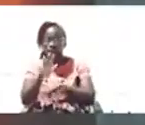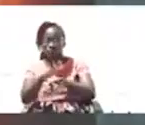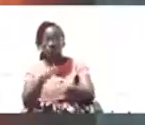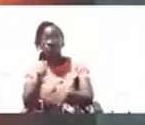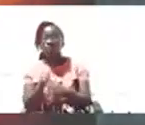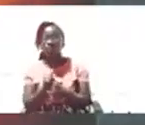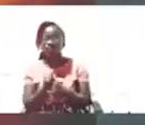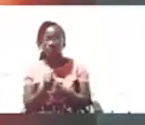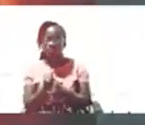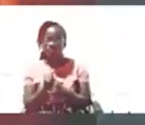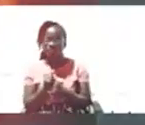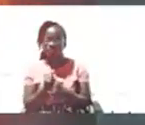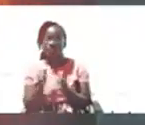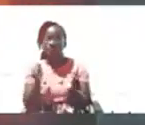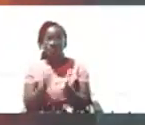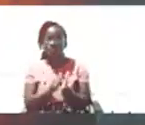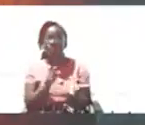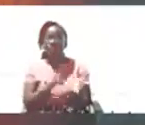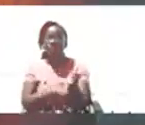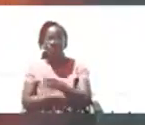entuma achechiri ni nine